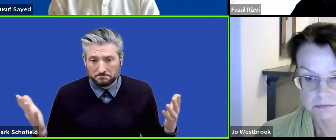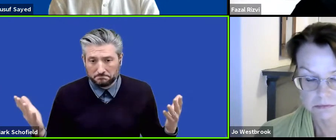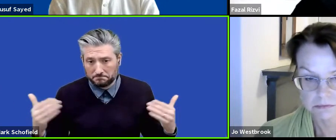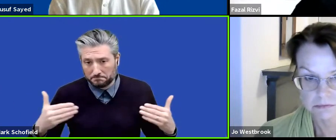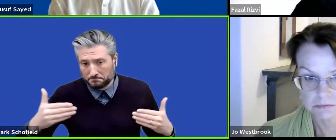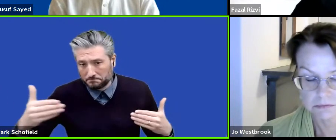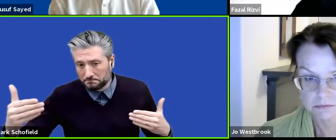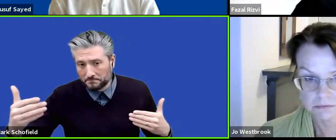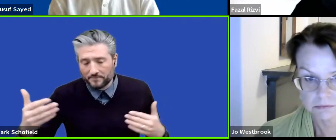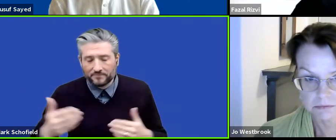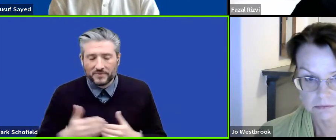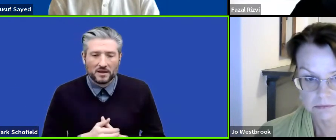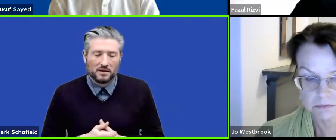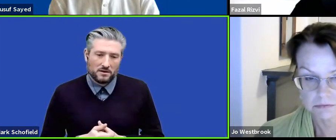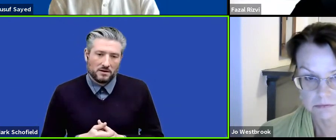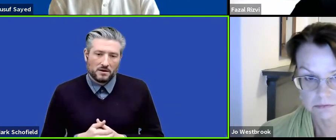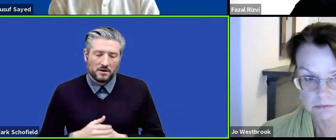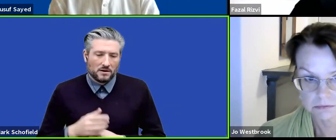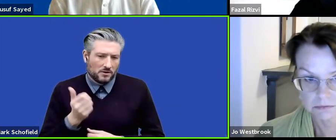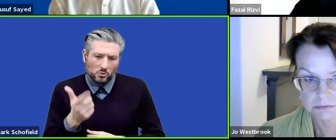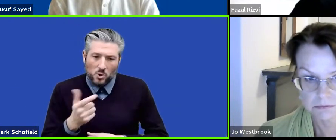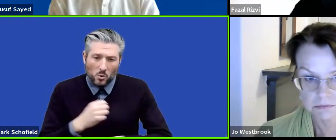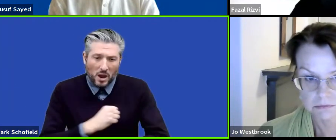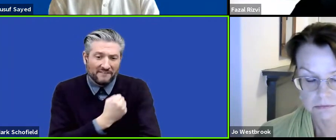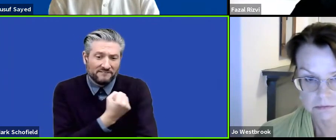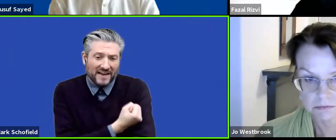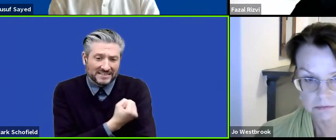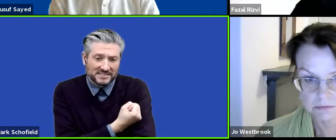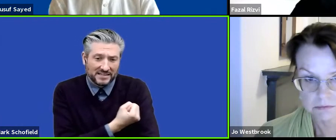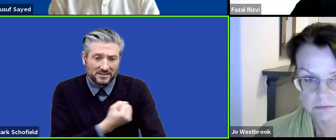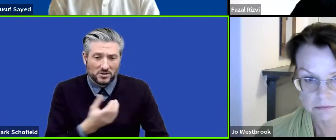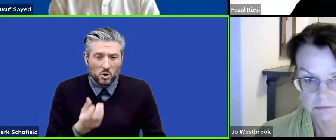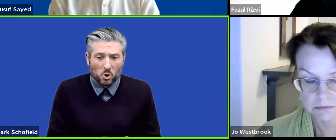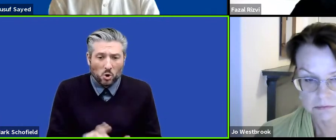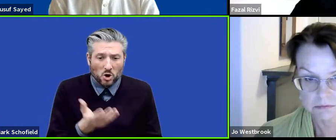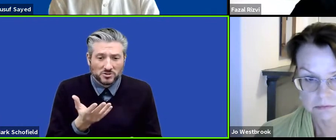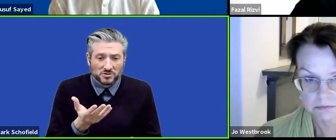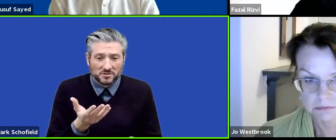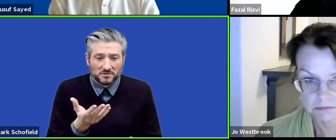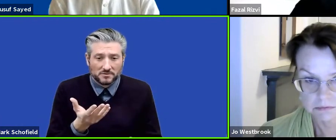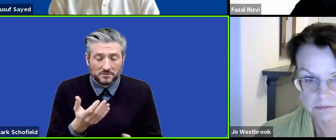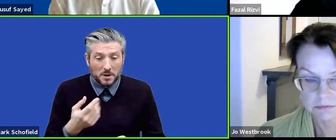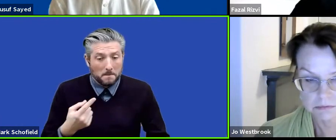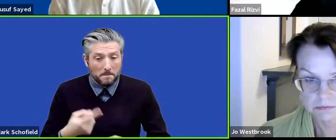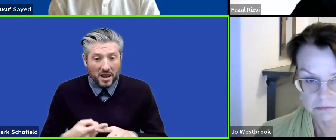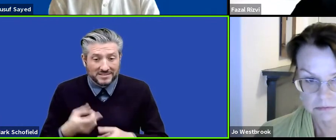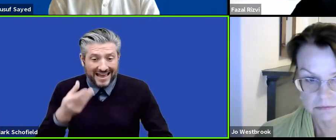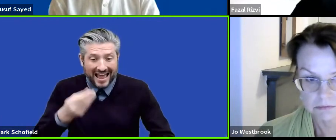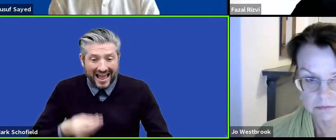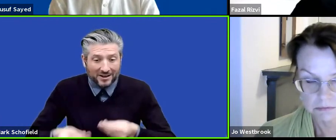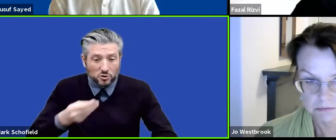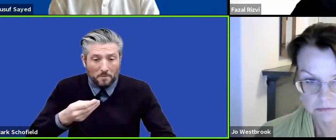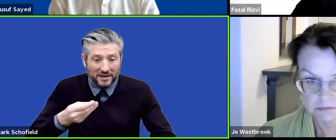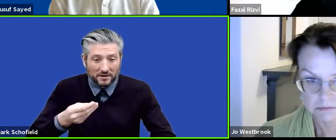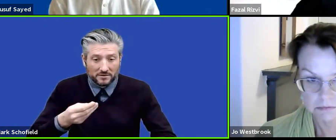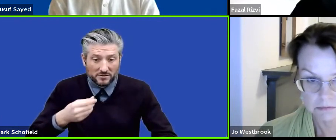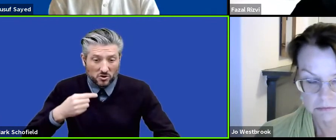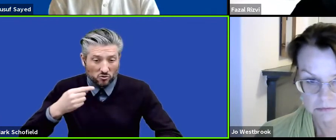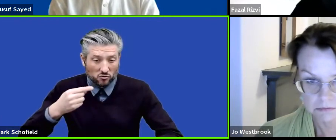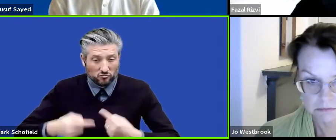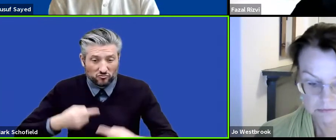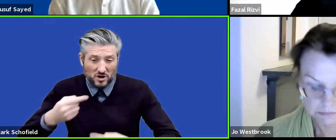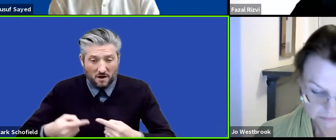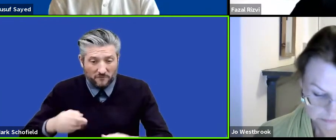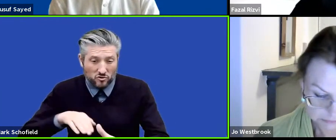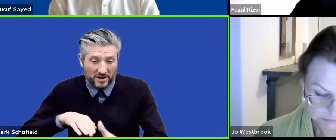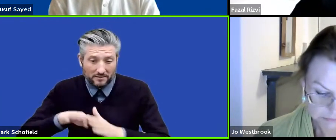costs associated with vaccination and economic recovery are the ones that are being focused on